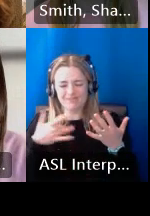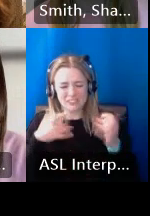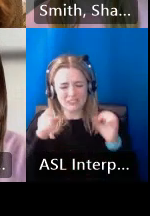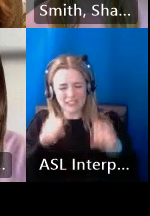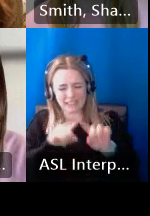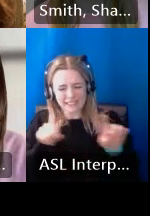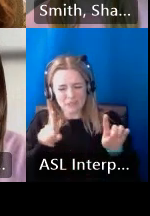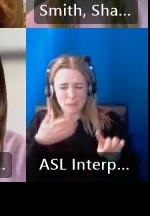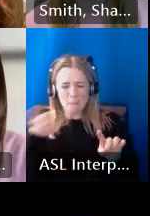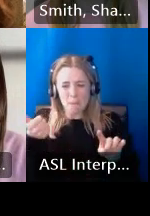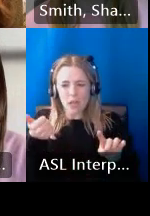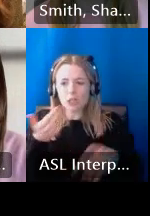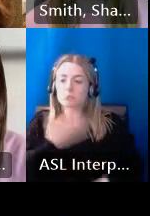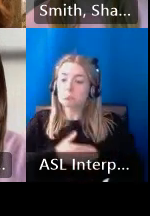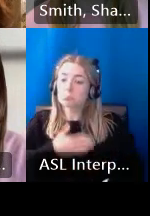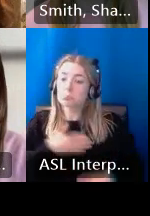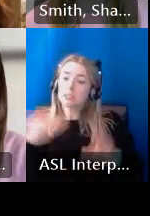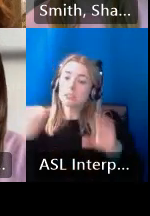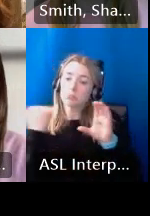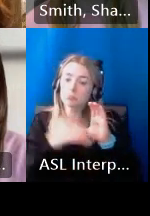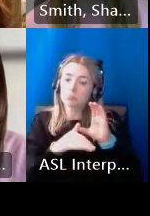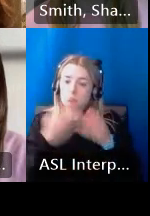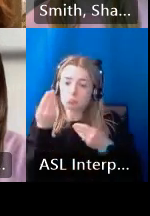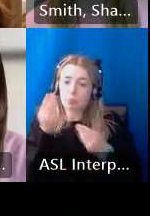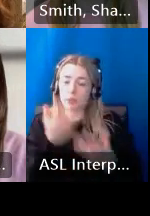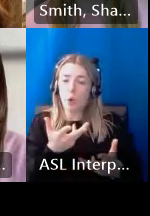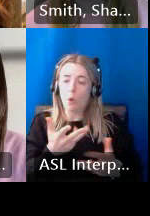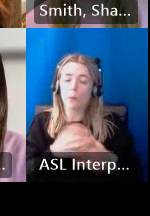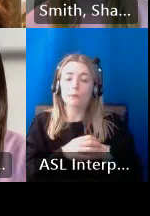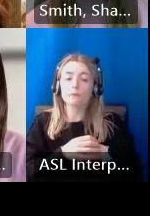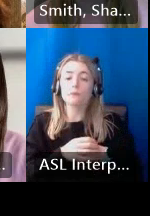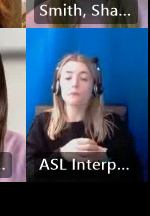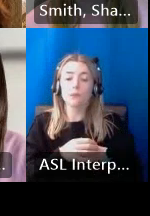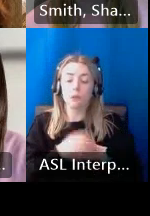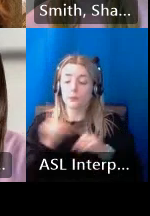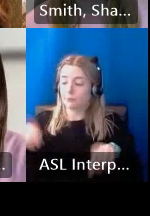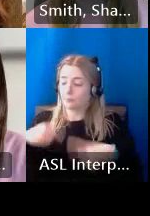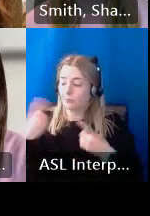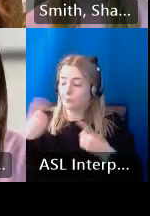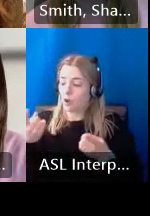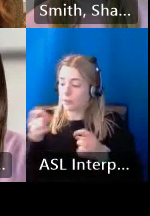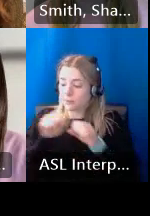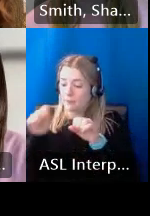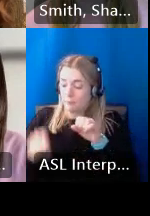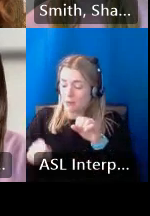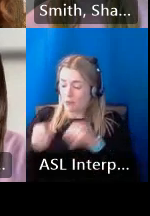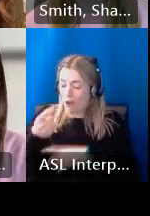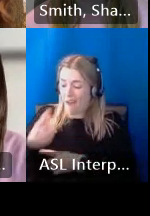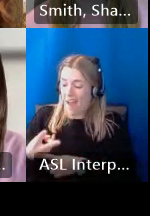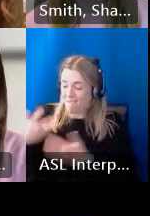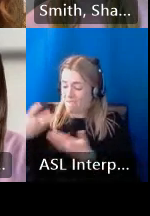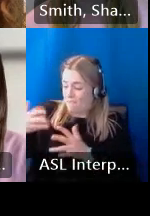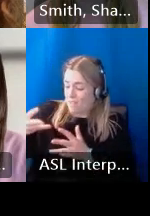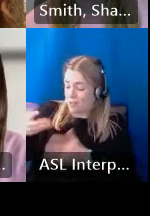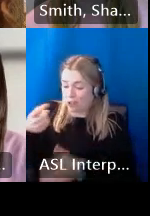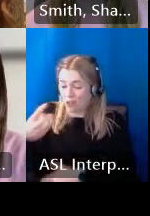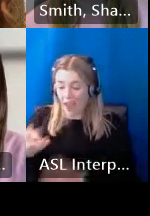So again, looking back on our halfway point of our semester, these are the 5 things that I think are